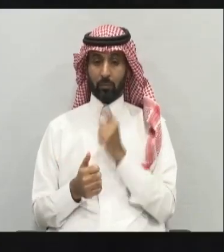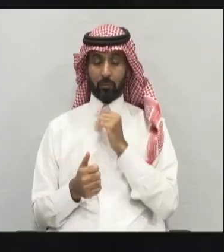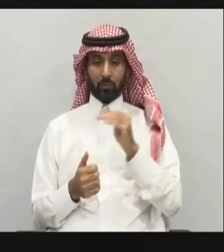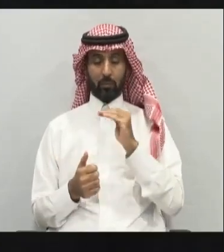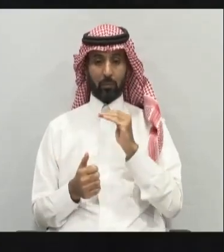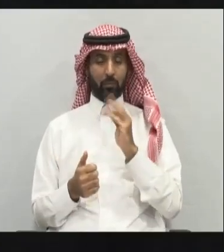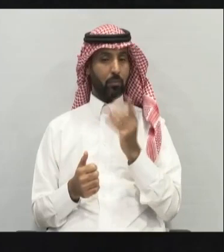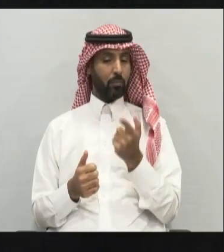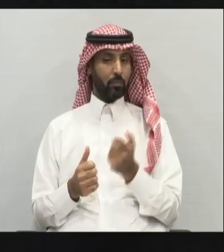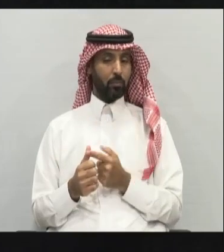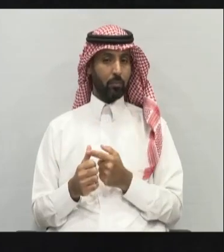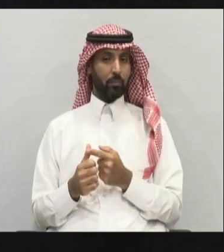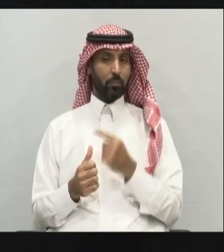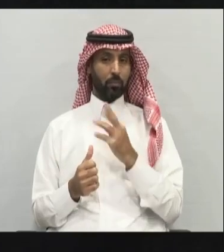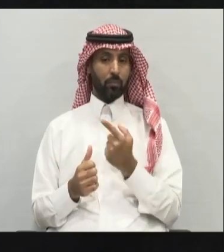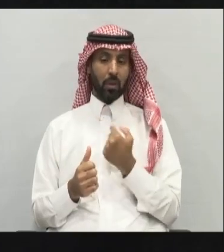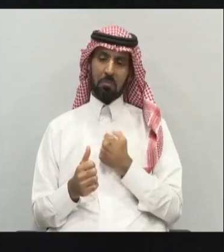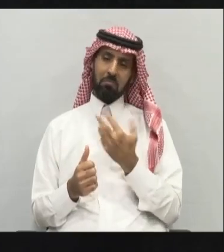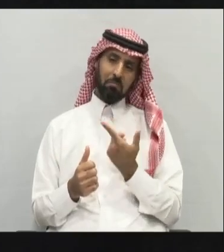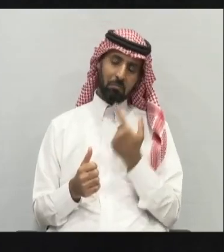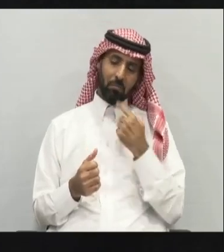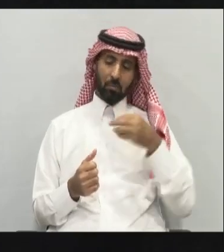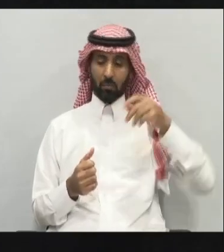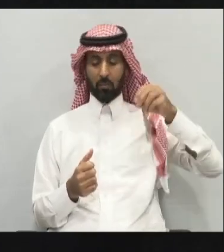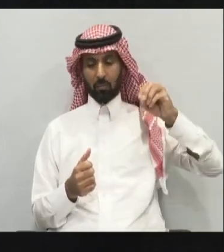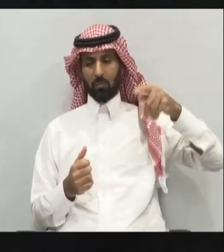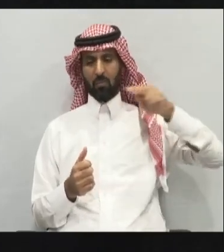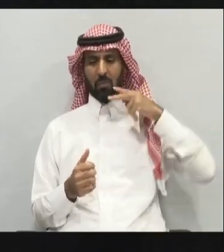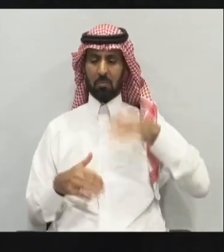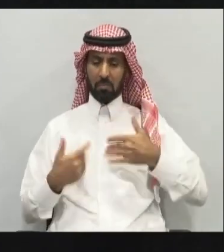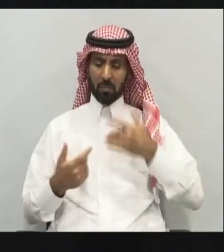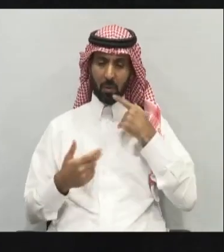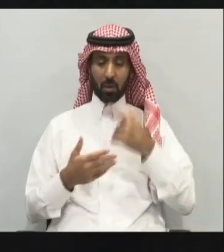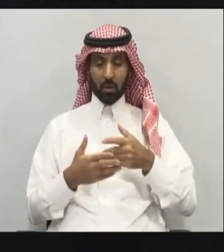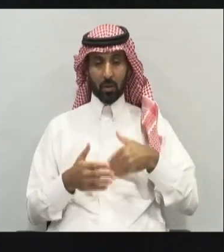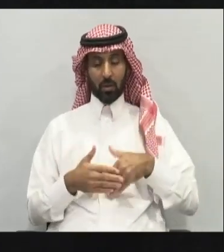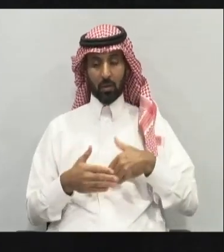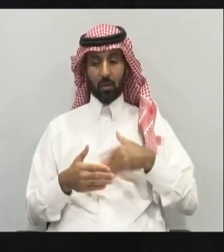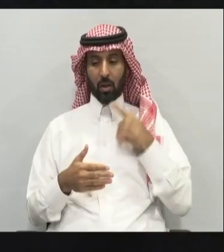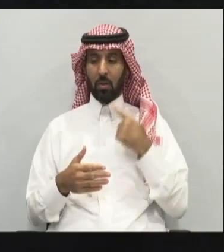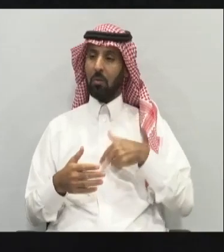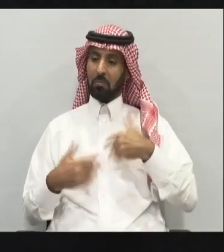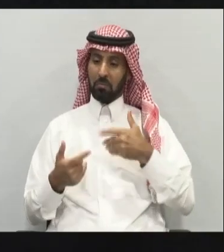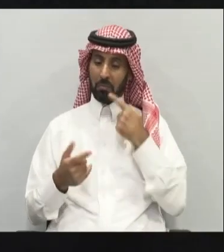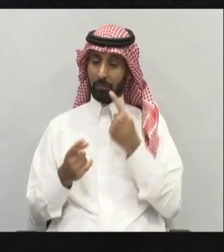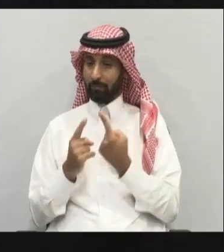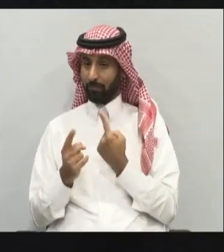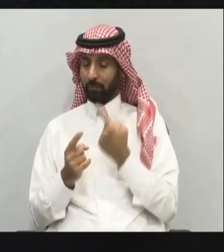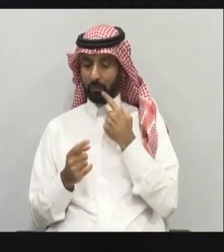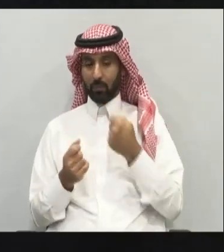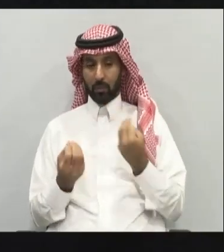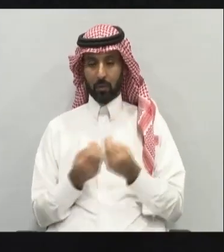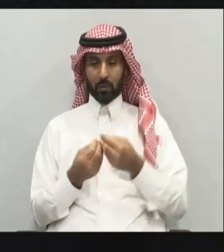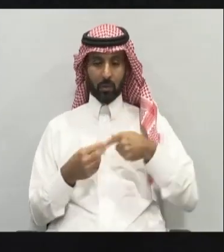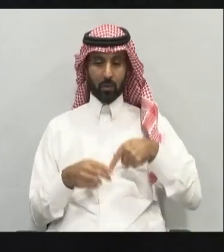that suggestion, you can say, okay, let's play a game, or let's have a conversation, let's go shopping, let's